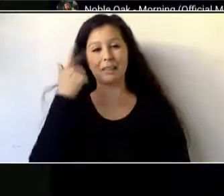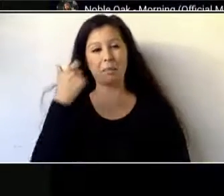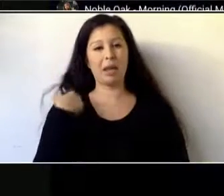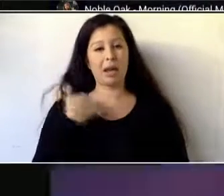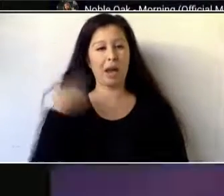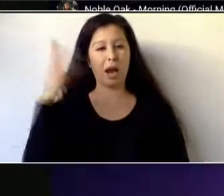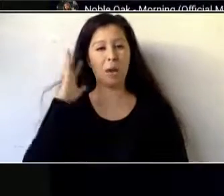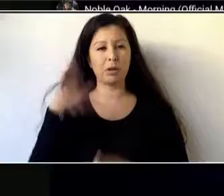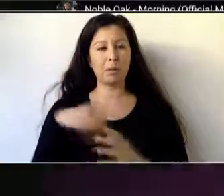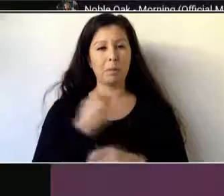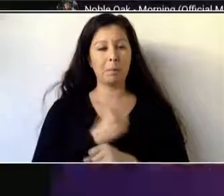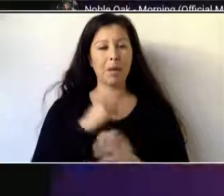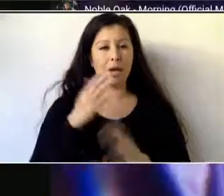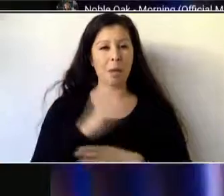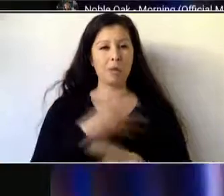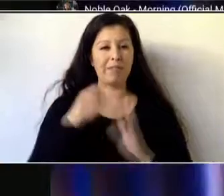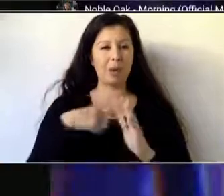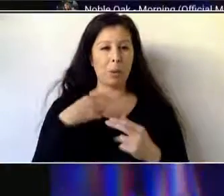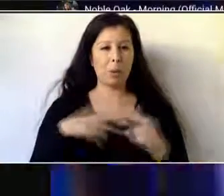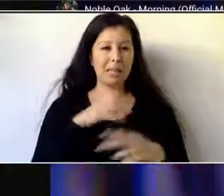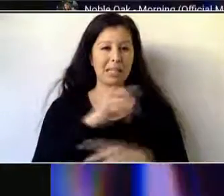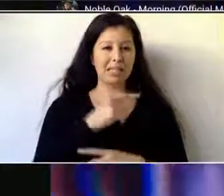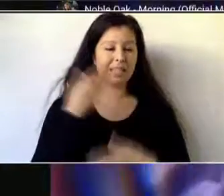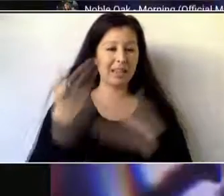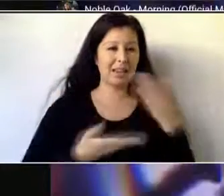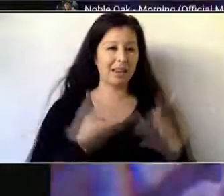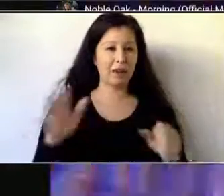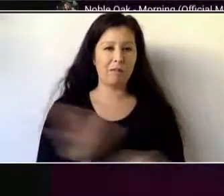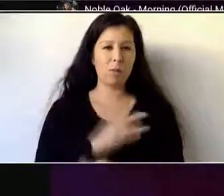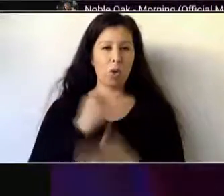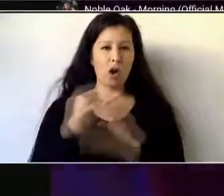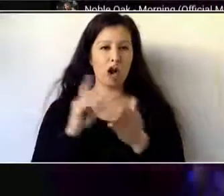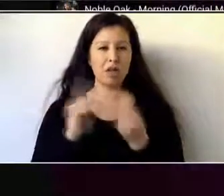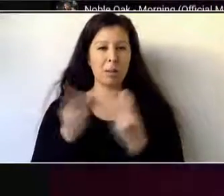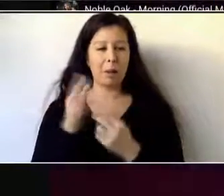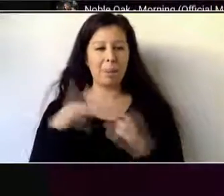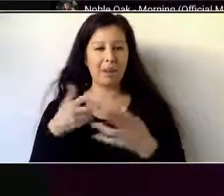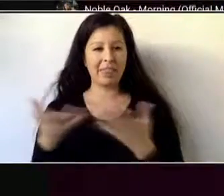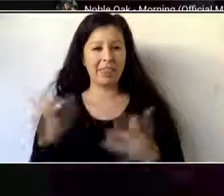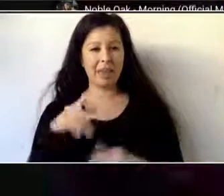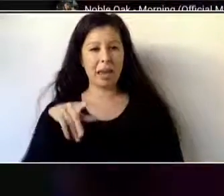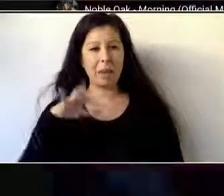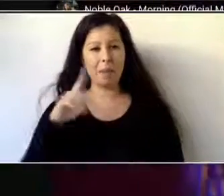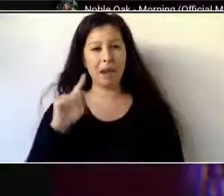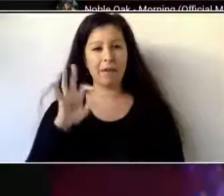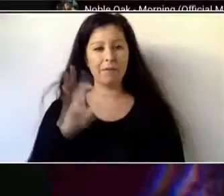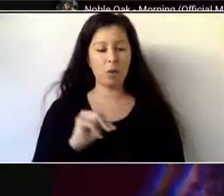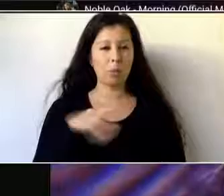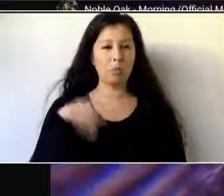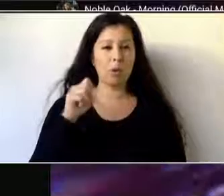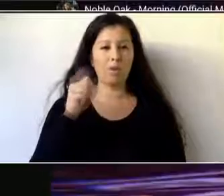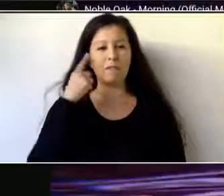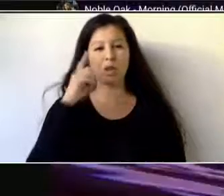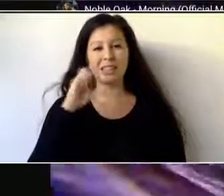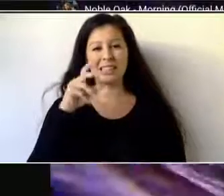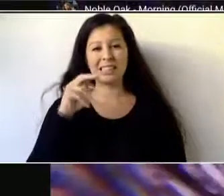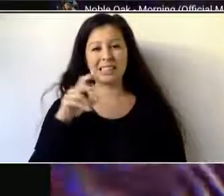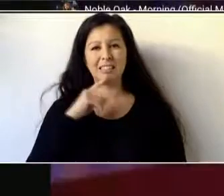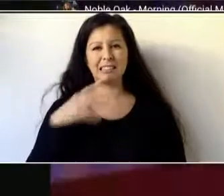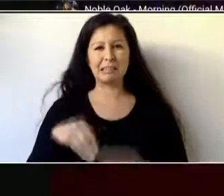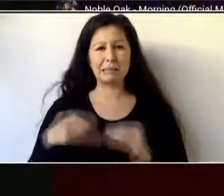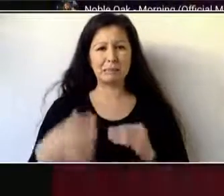used to do music videos, we have to build sets and like hire our apartment and build things that are, you know, platforms or scenes. And sometimes it's really